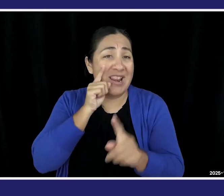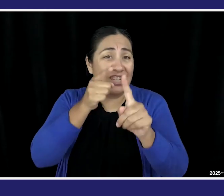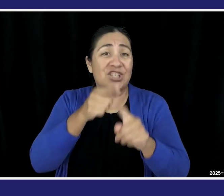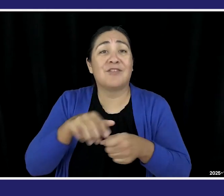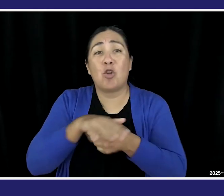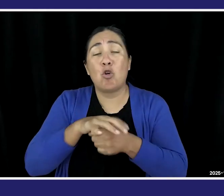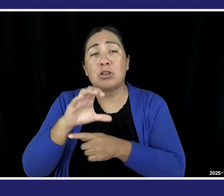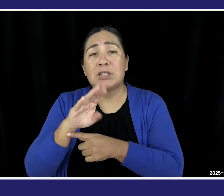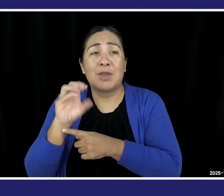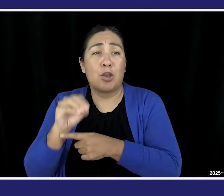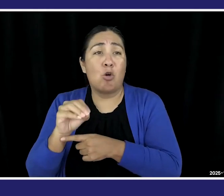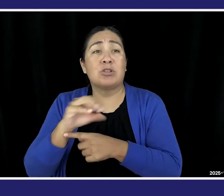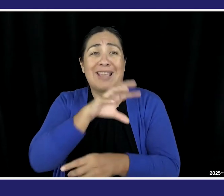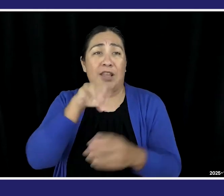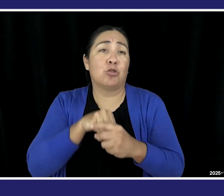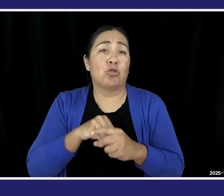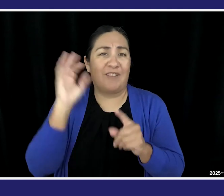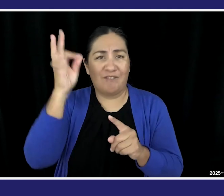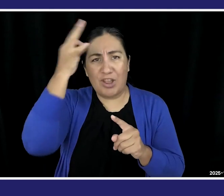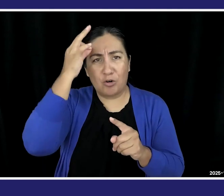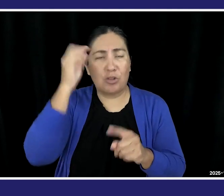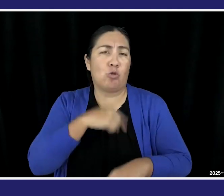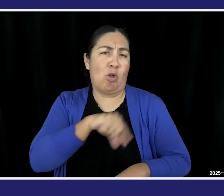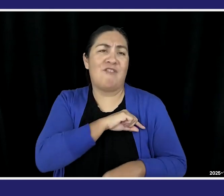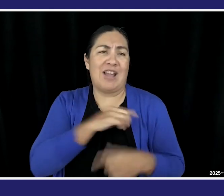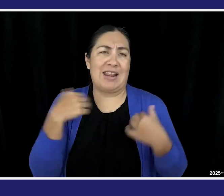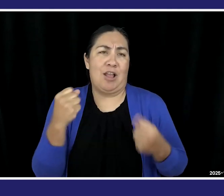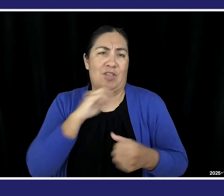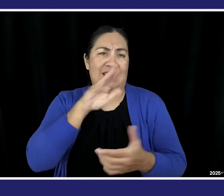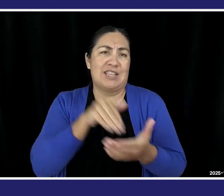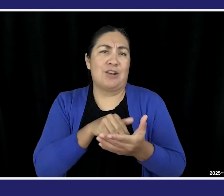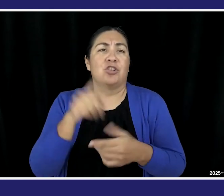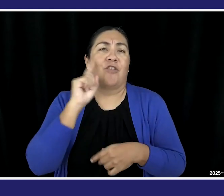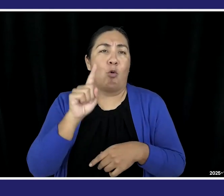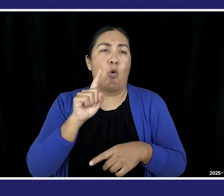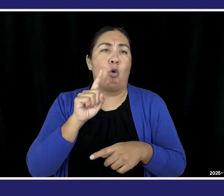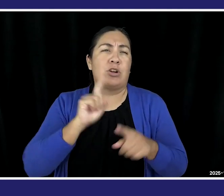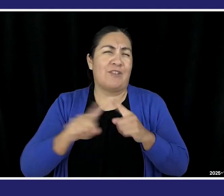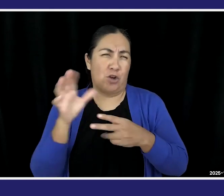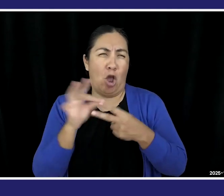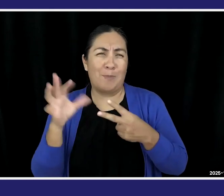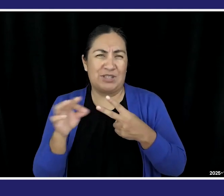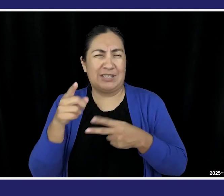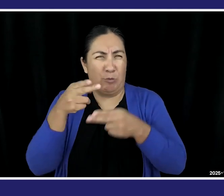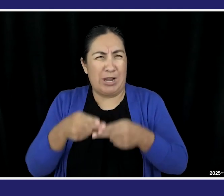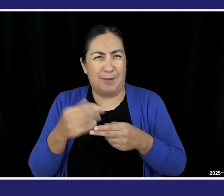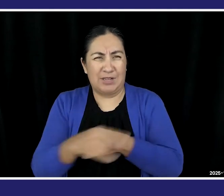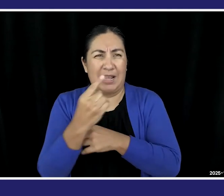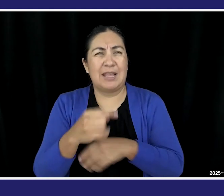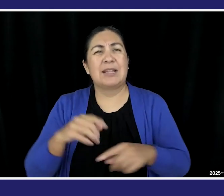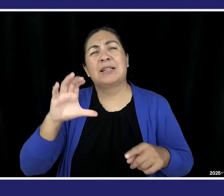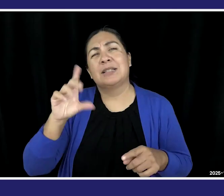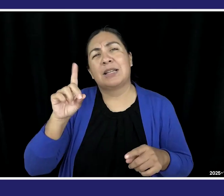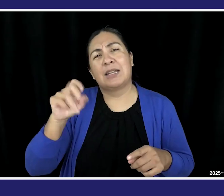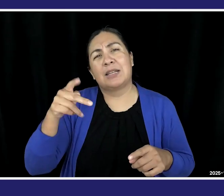through the options that were named today, including the CDEPs, the local messenger